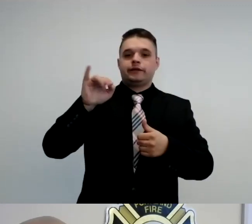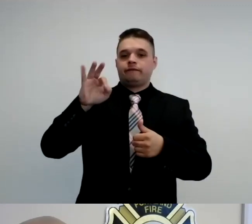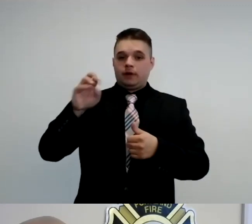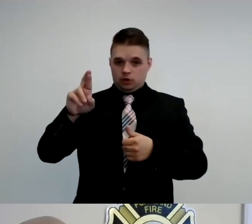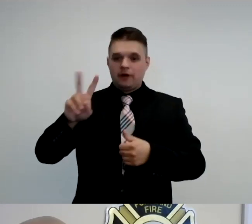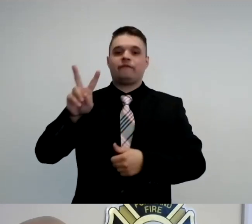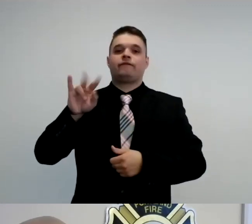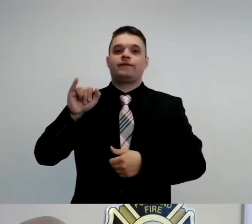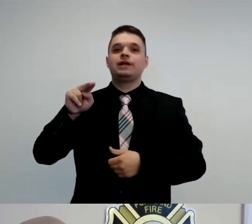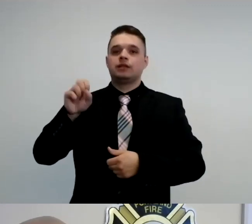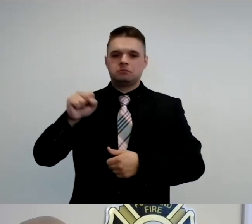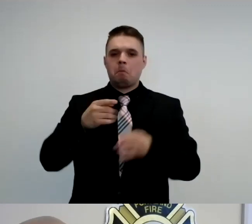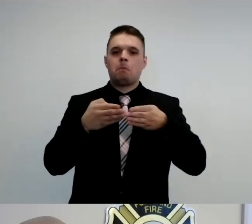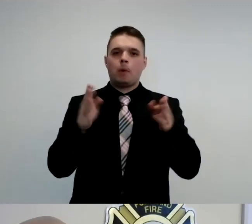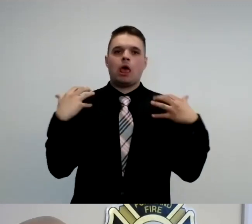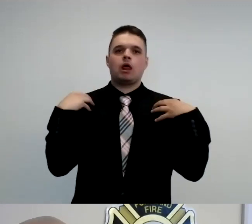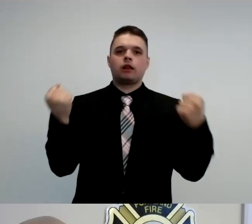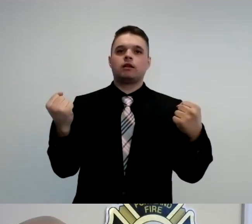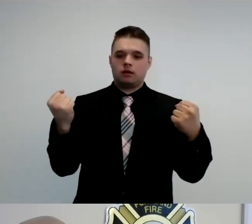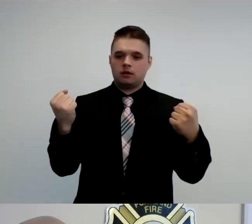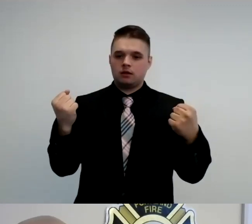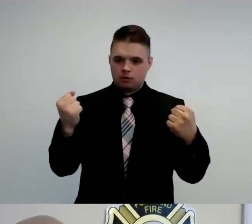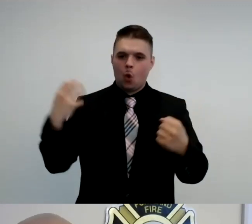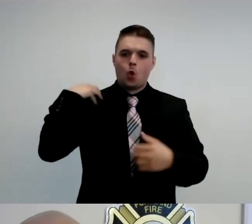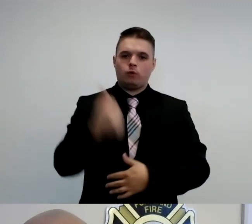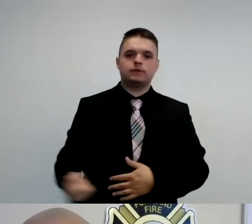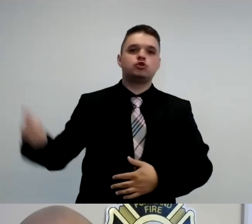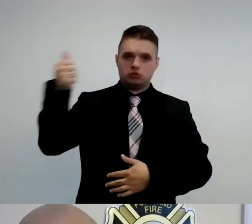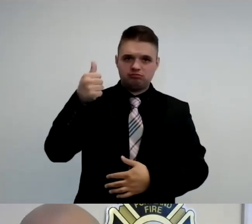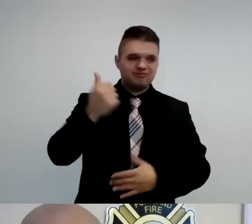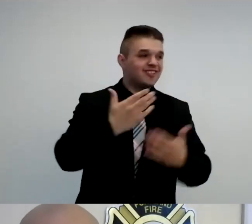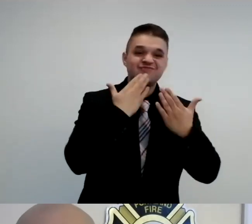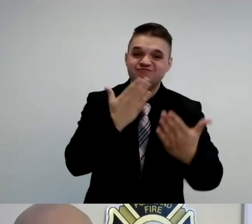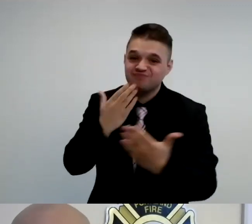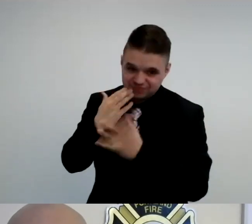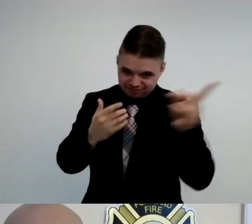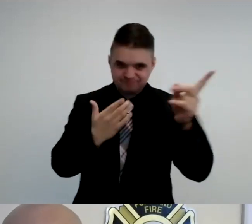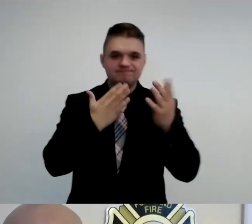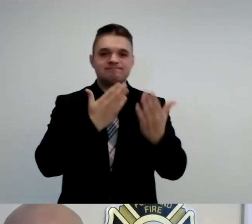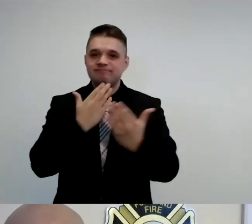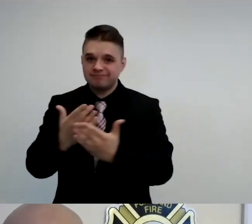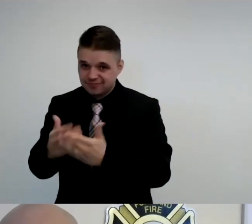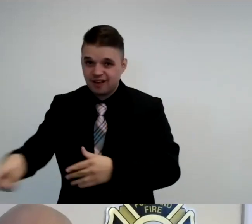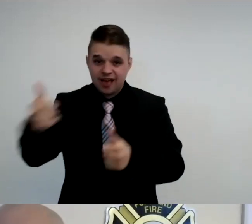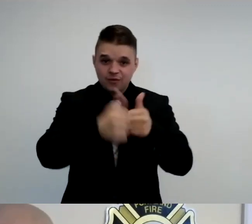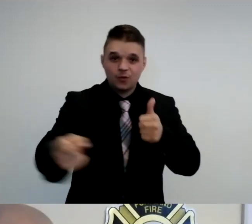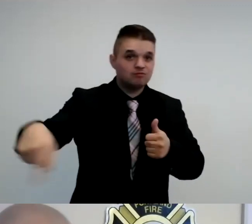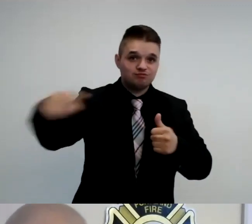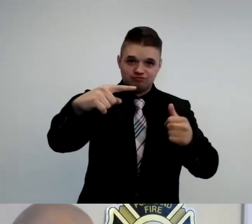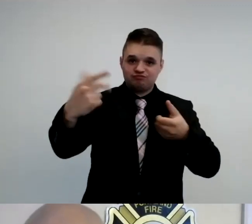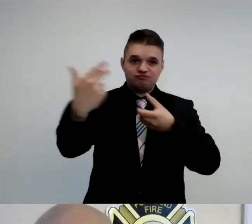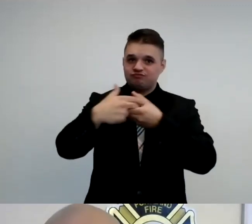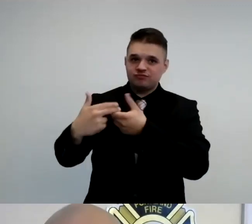Thank you. Thank you both, and good afternoon to everyone. I just want to say I'm so appreciative of the work that our first responders